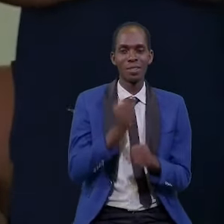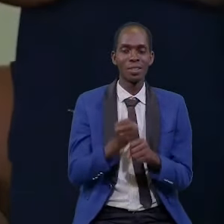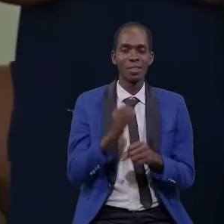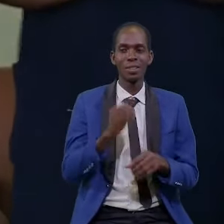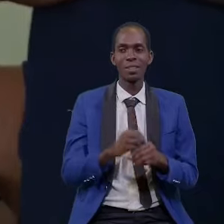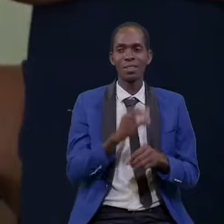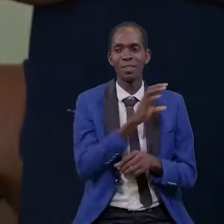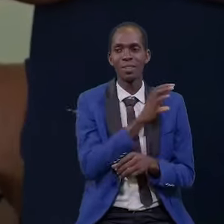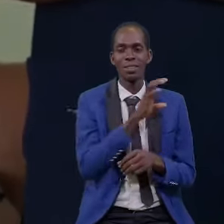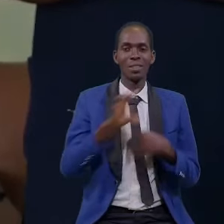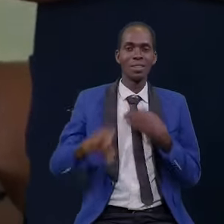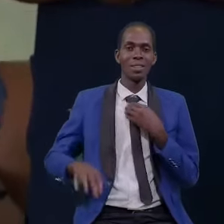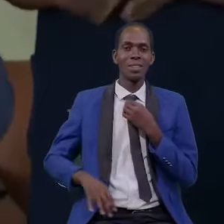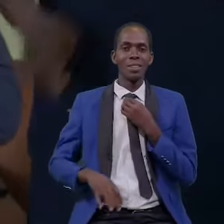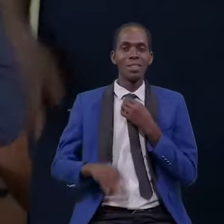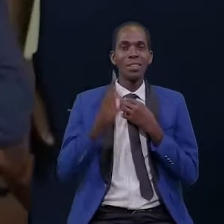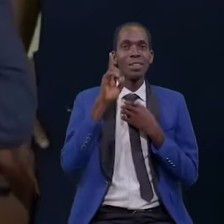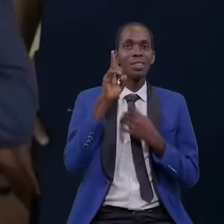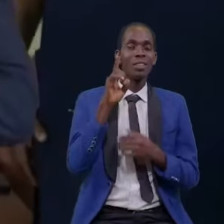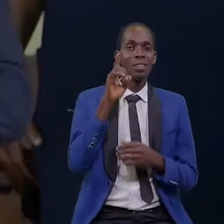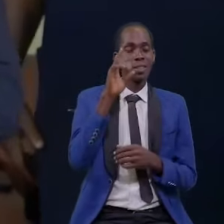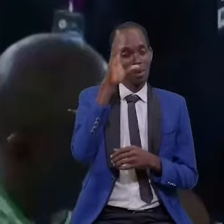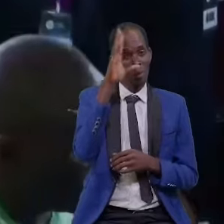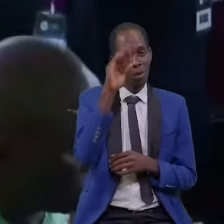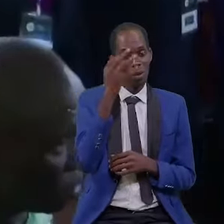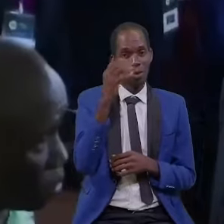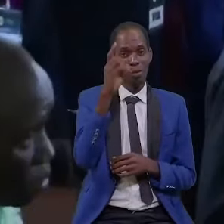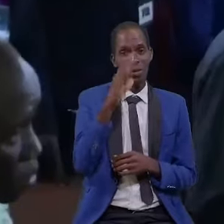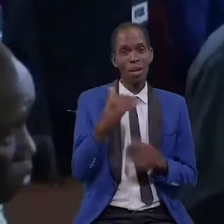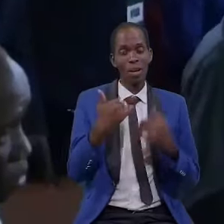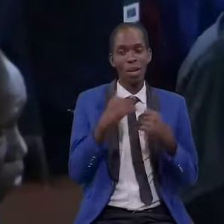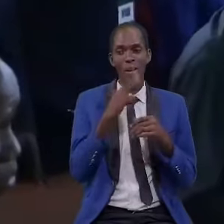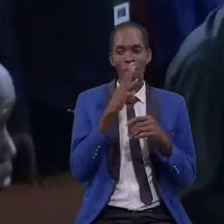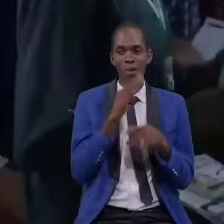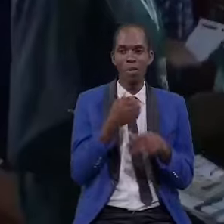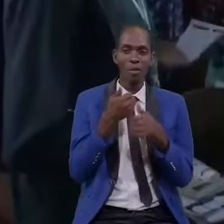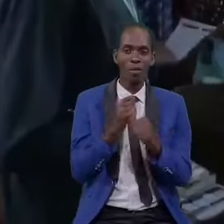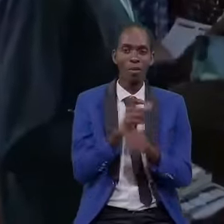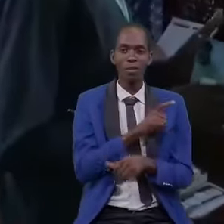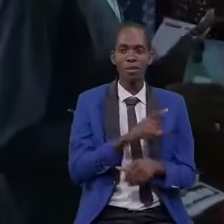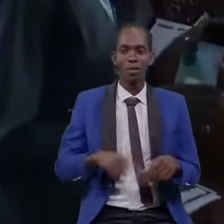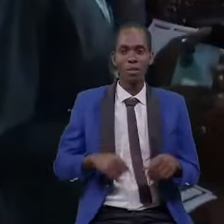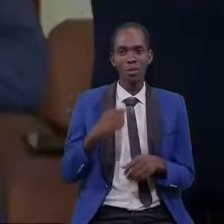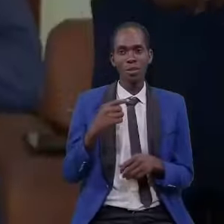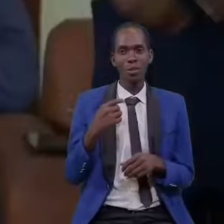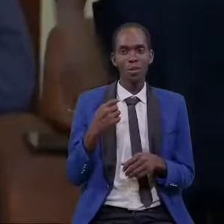He has been following the Lord for 60 years ago.